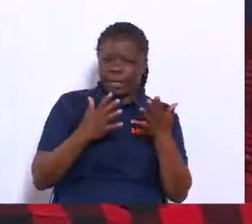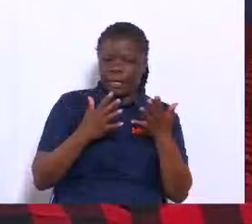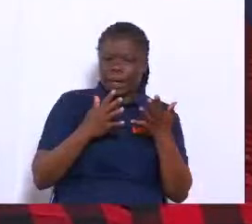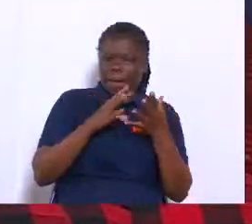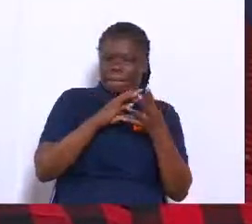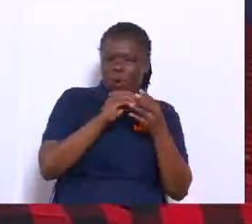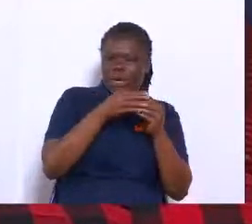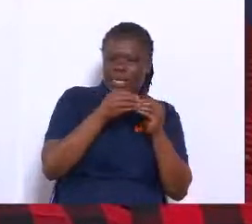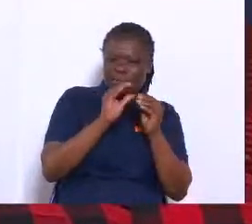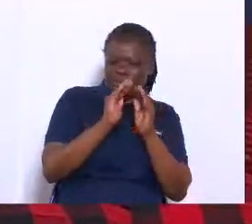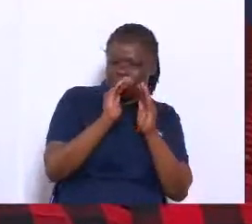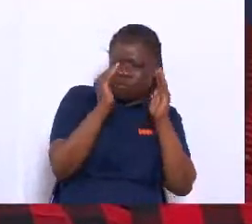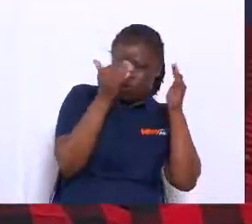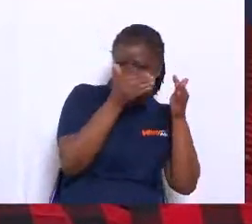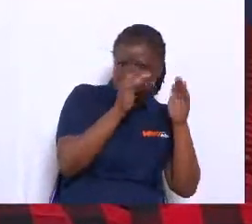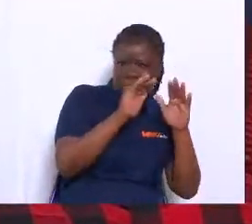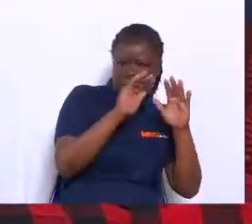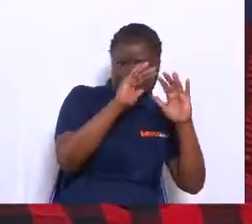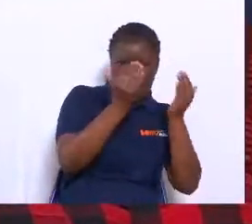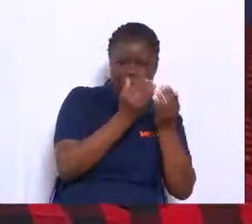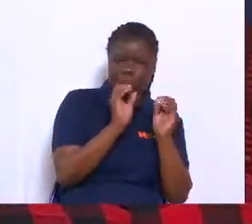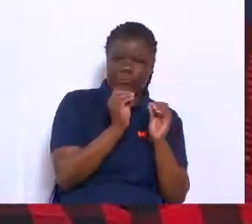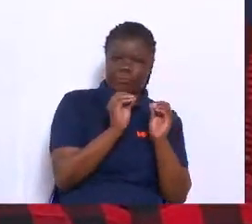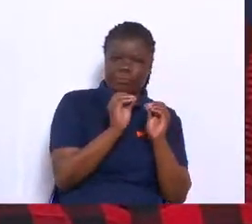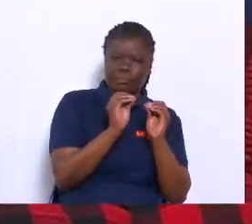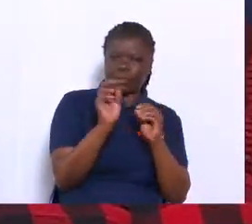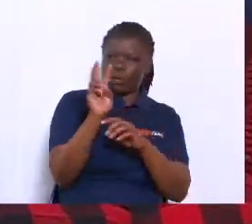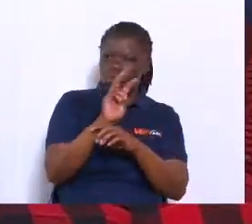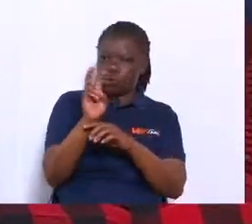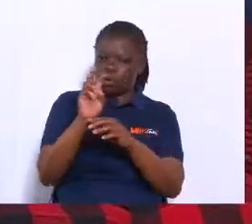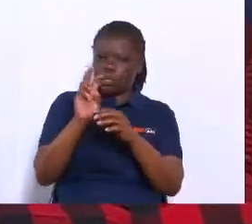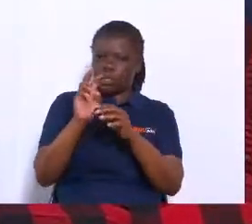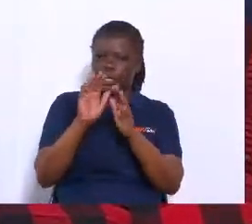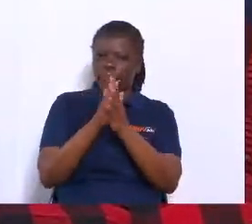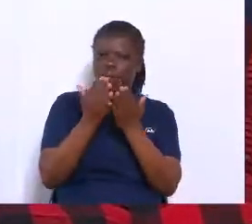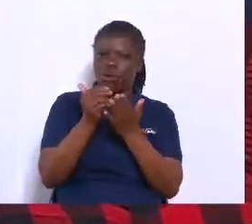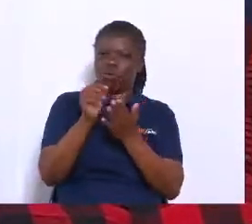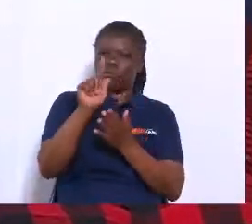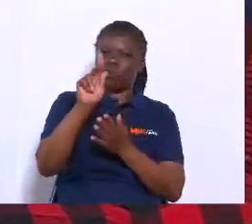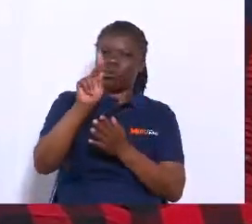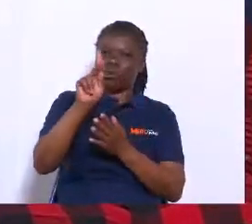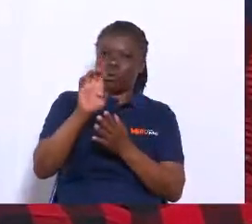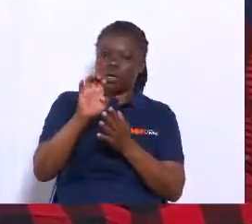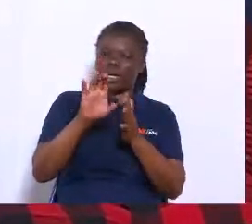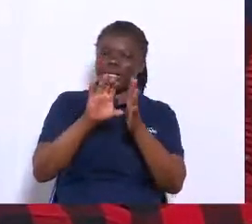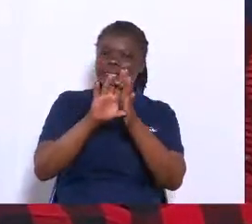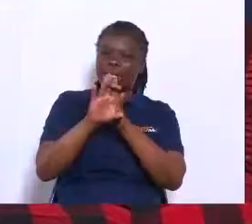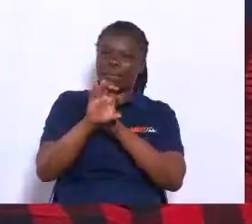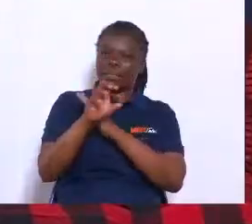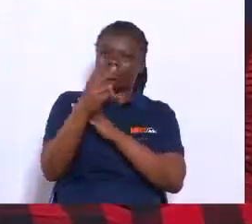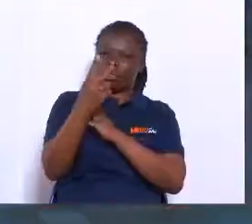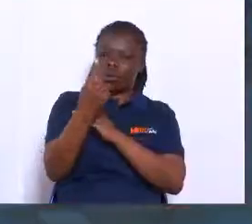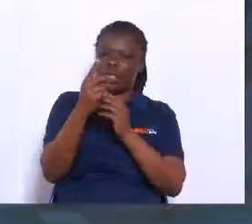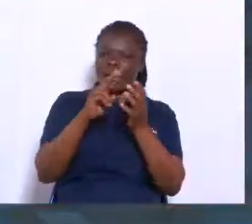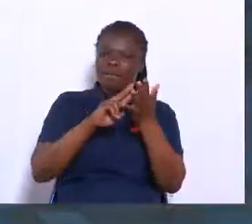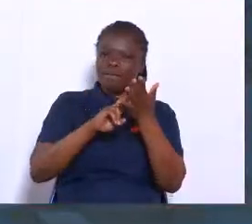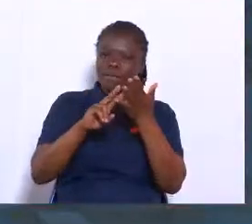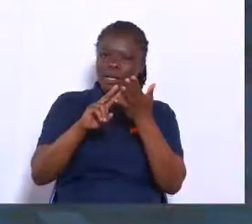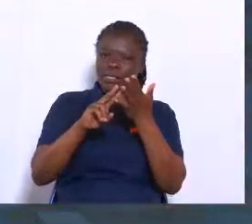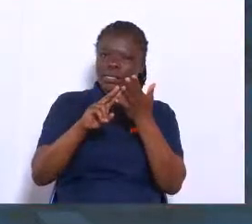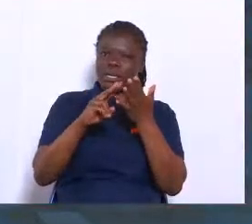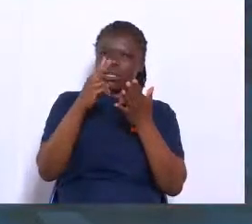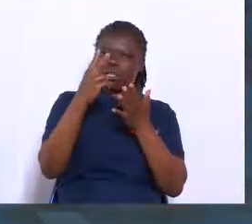molded by the world. To watch, Luke 21, verse 24 to